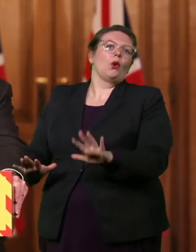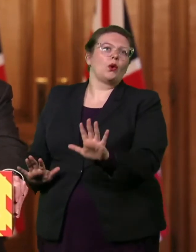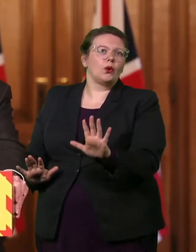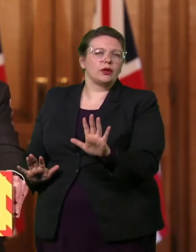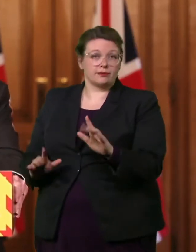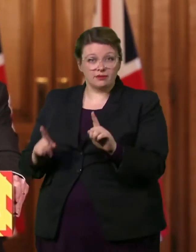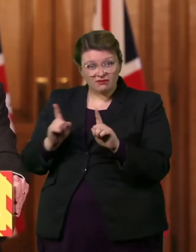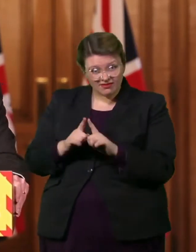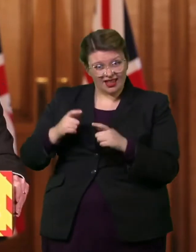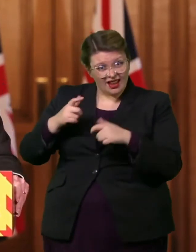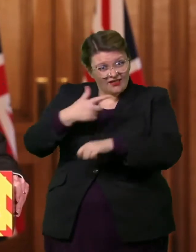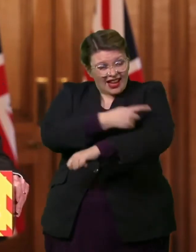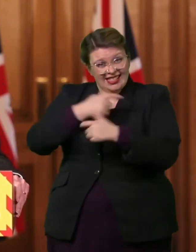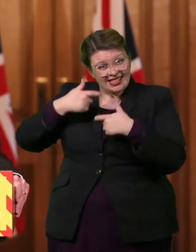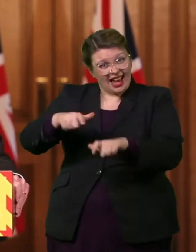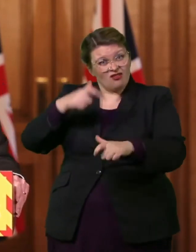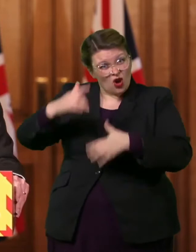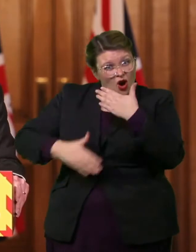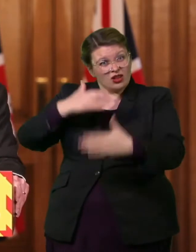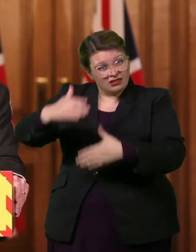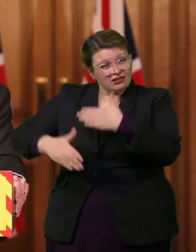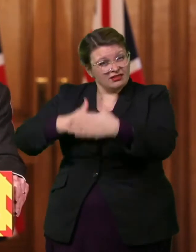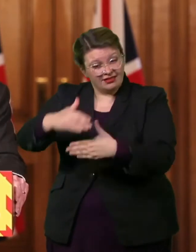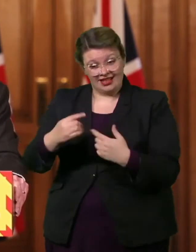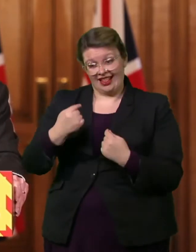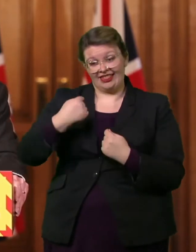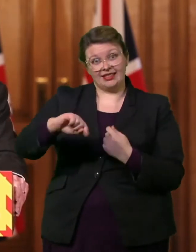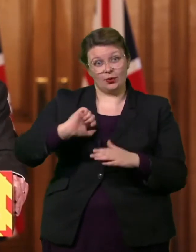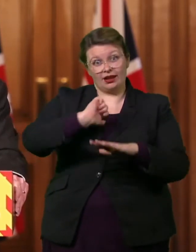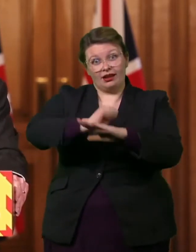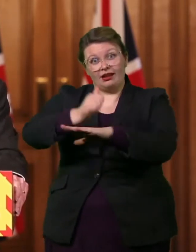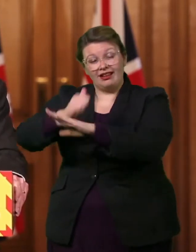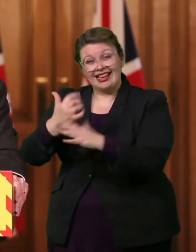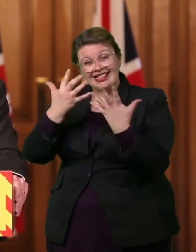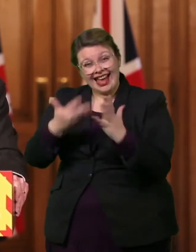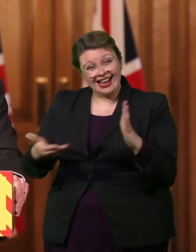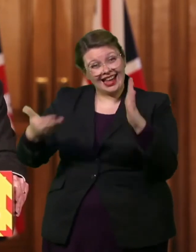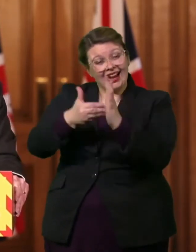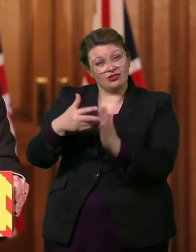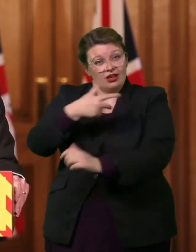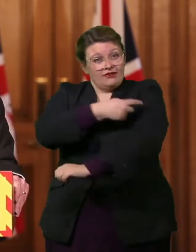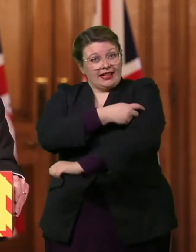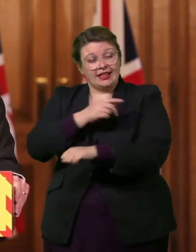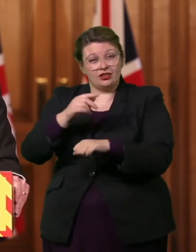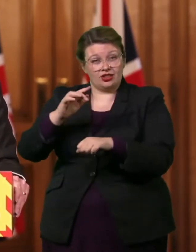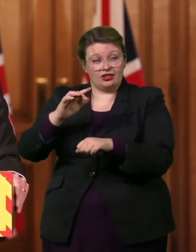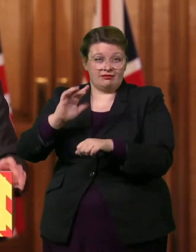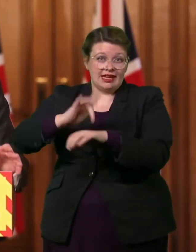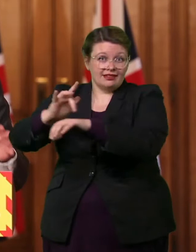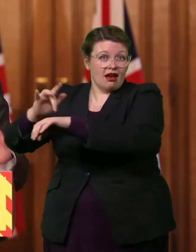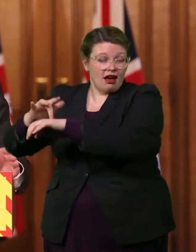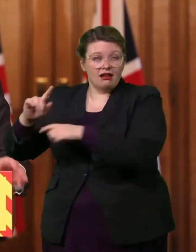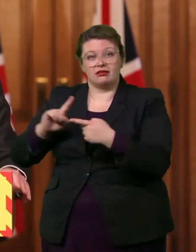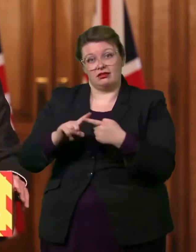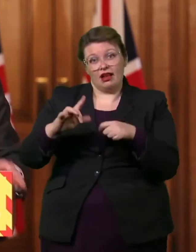we're bringing 10 more major vaccination centres on stream, including Towngate Theatre in Basildon and Reading Football Club. And I